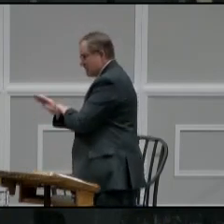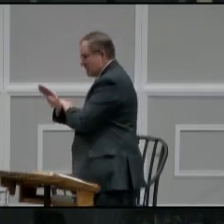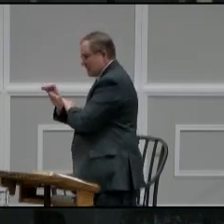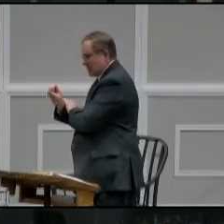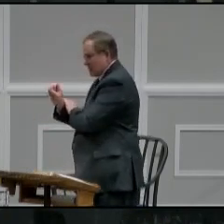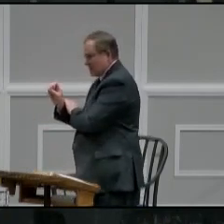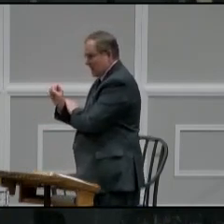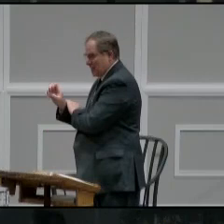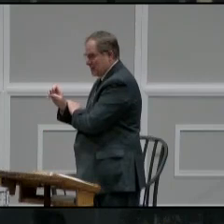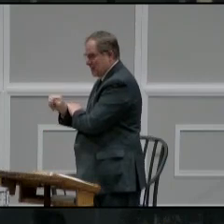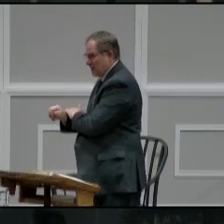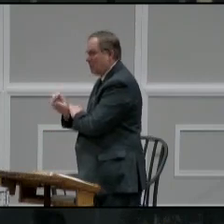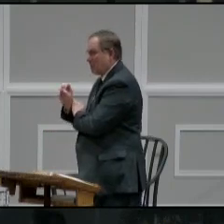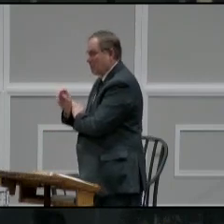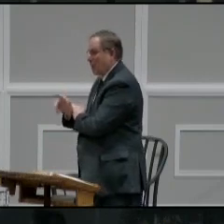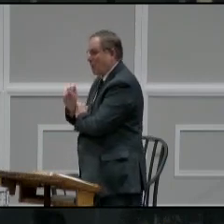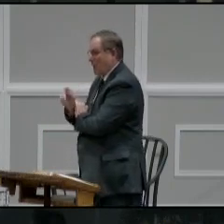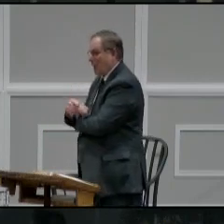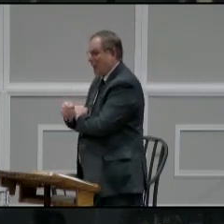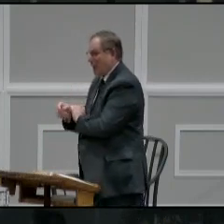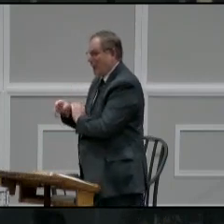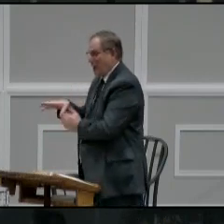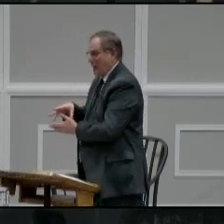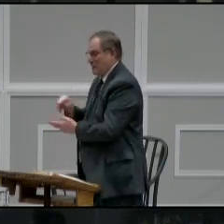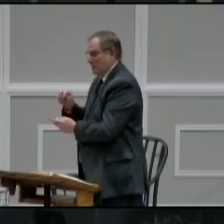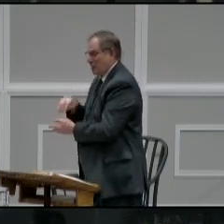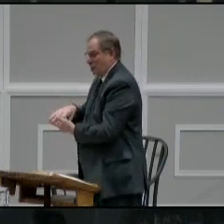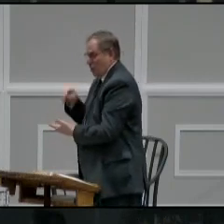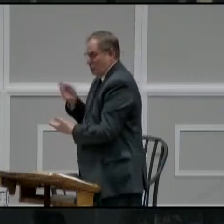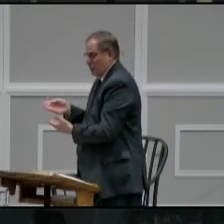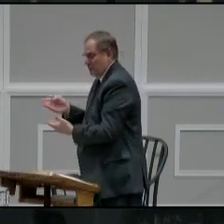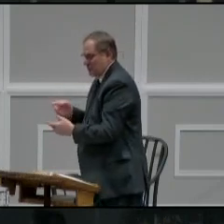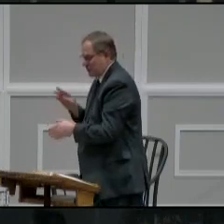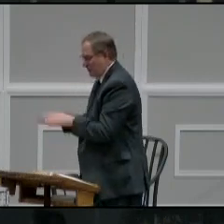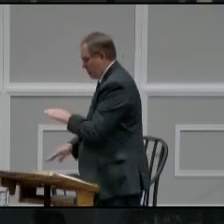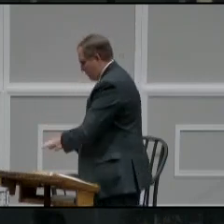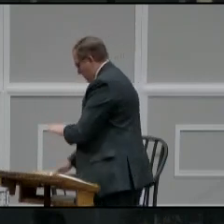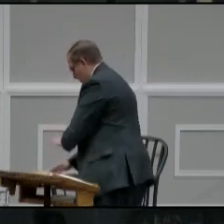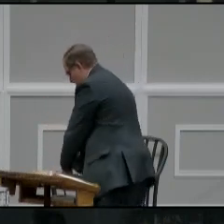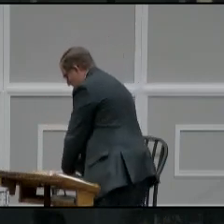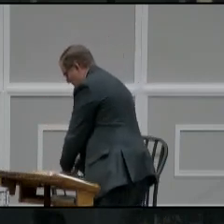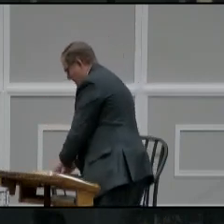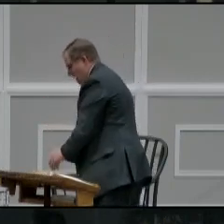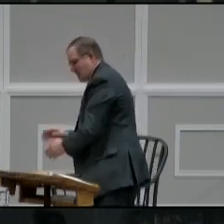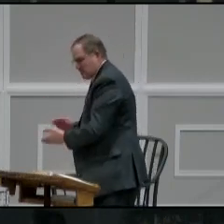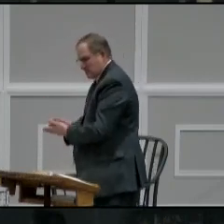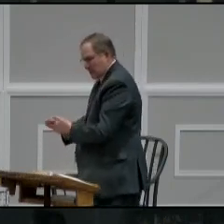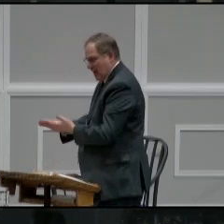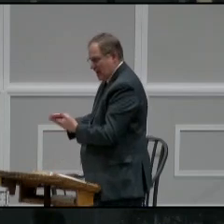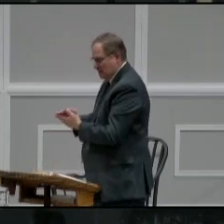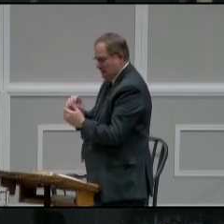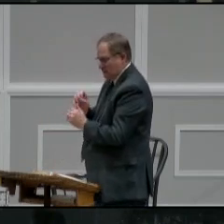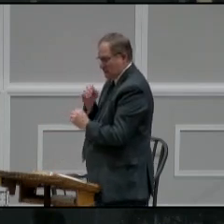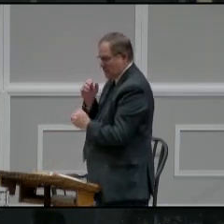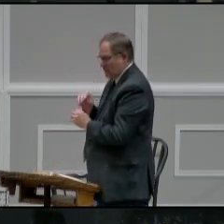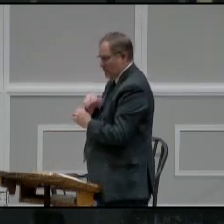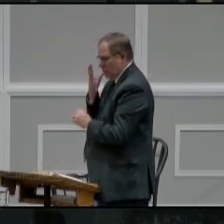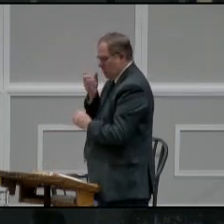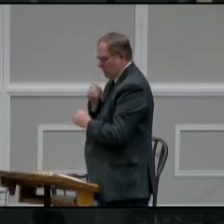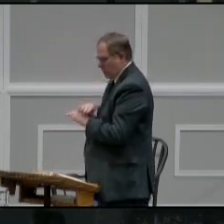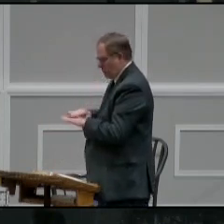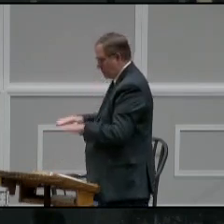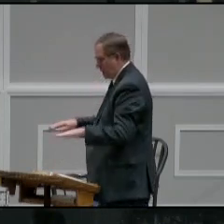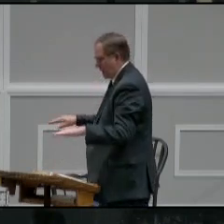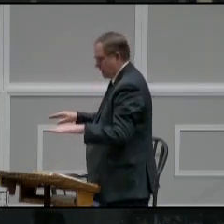So we said, "Sure," you know, always trying to learn something. And so we go down to the basement there, and it's a nice finished basement, and, you know,